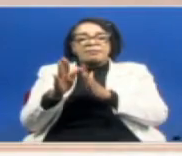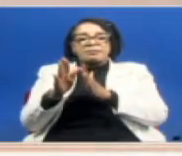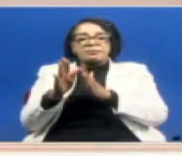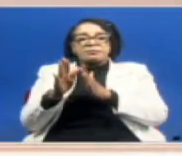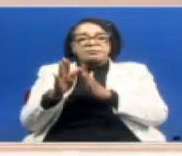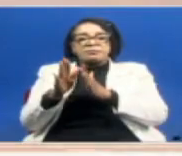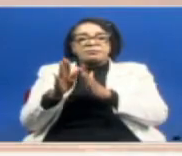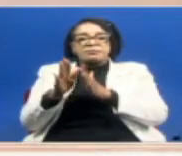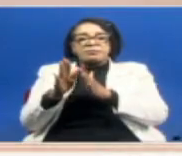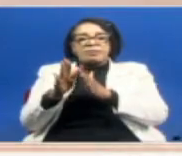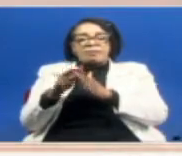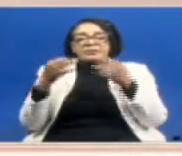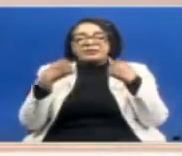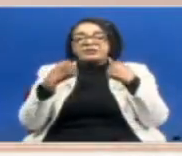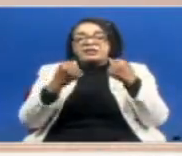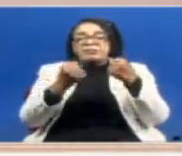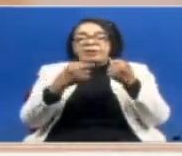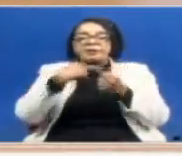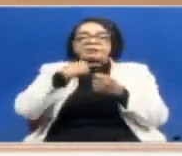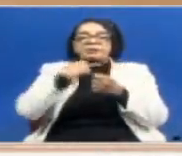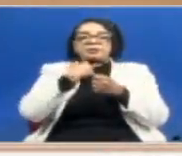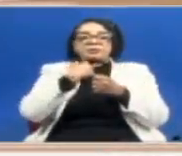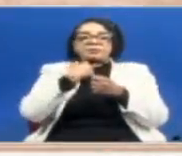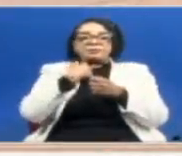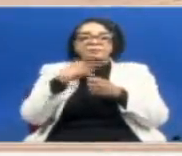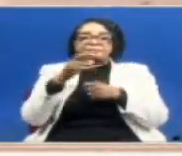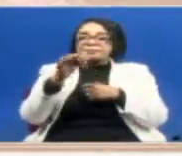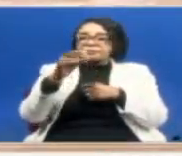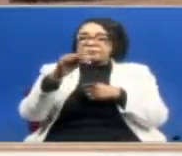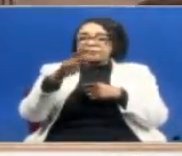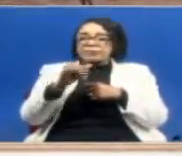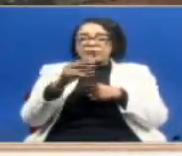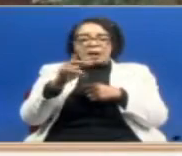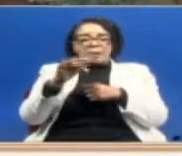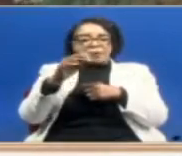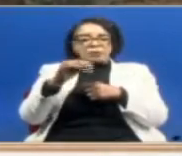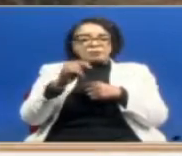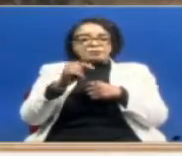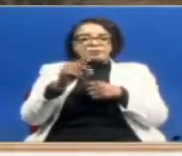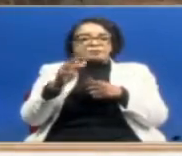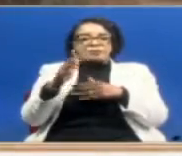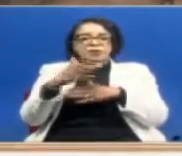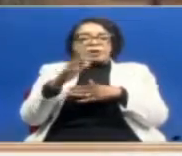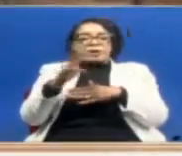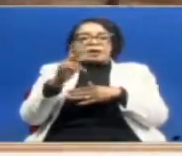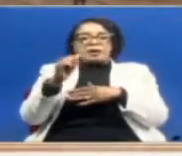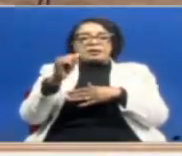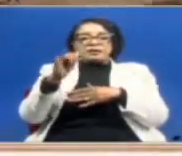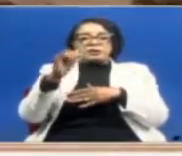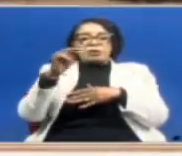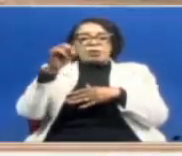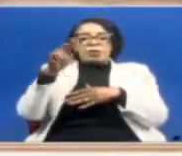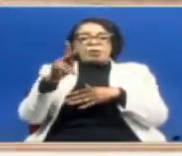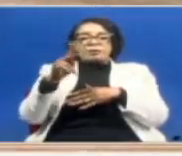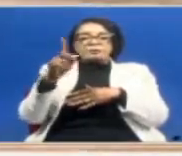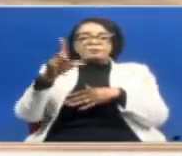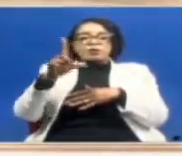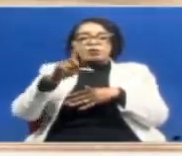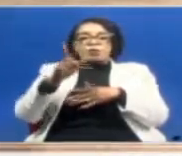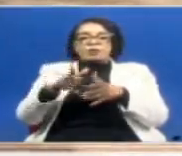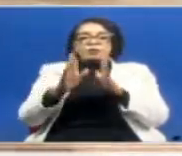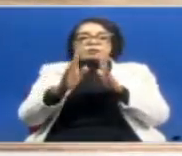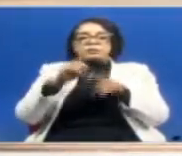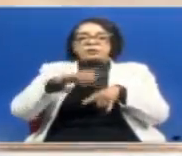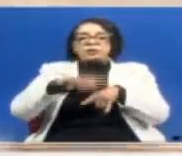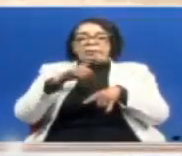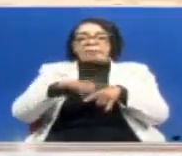Elsewhere, transport was paralyzed for some hours at Kalemgorok River along Kainuk Lokichar Lodwa Road after